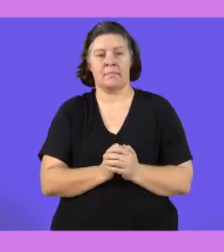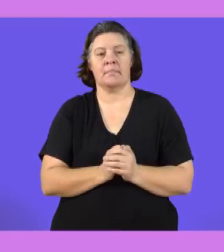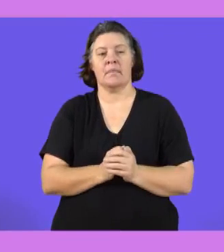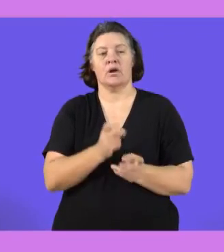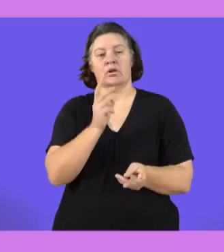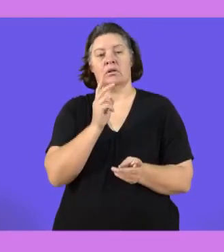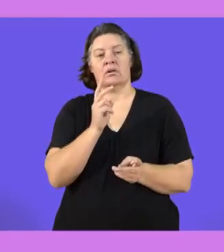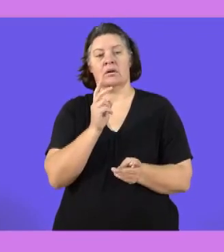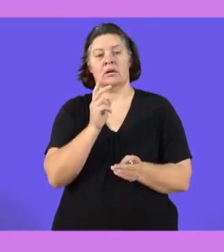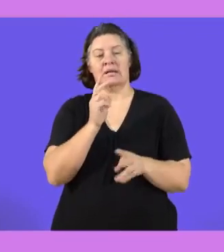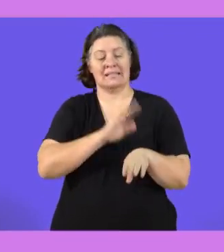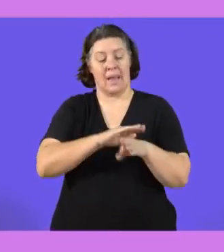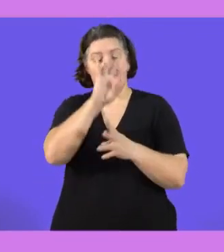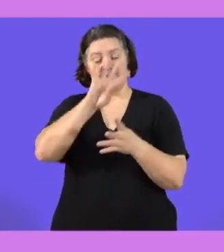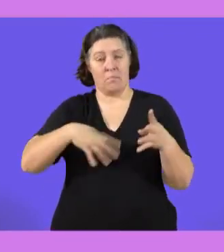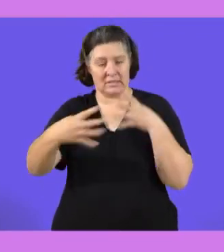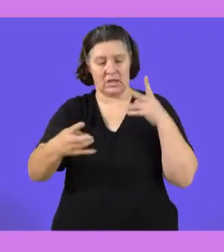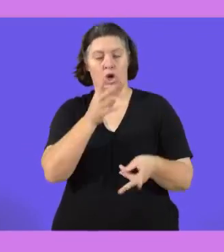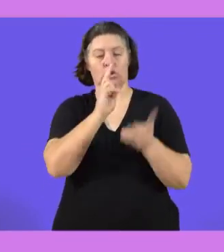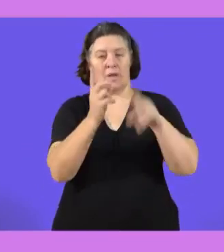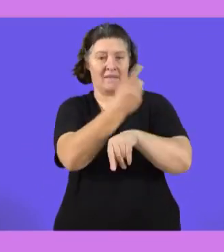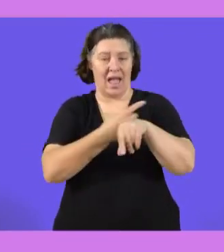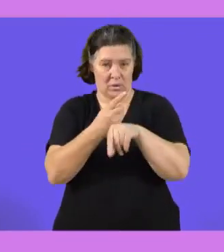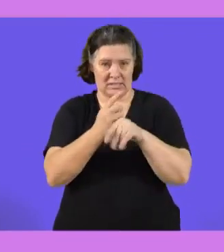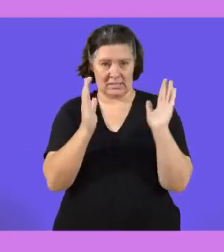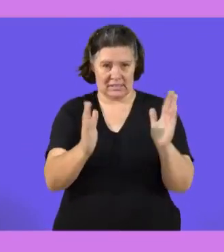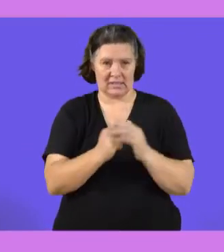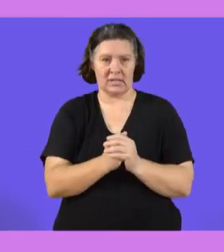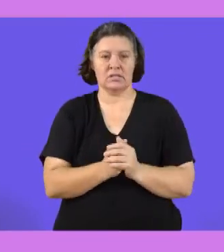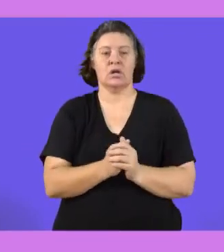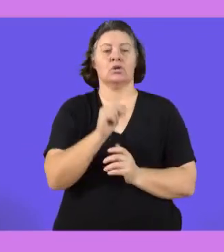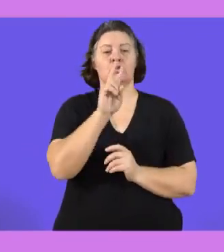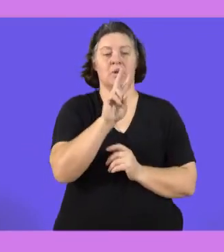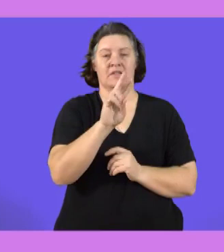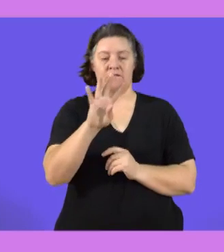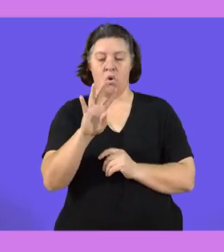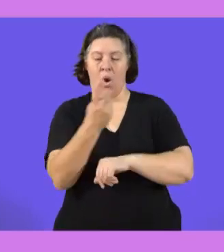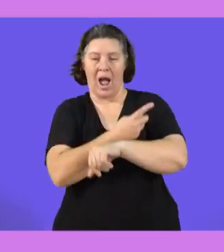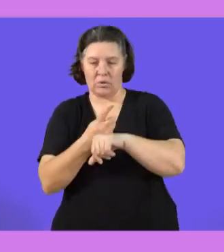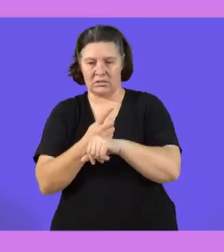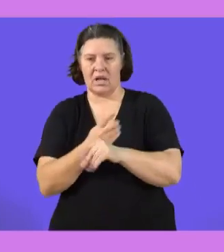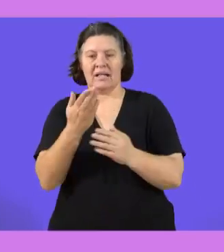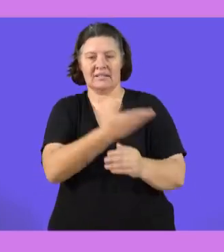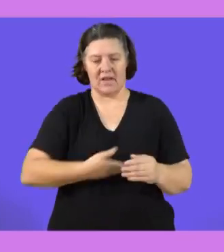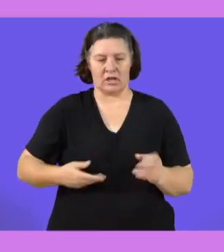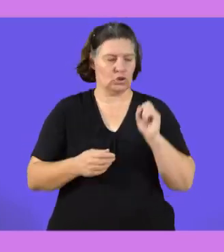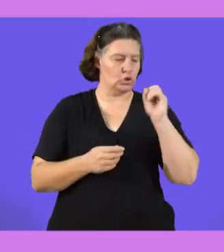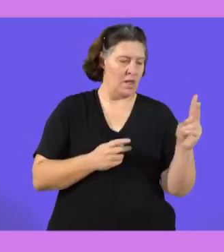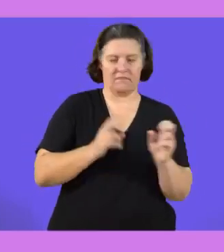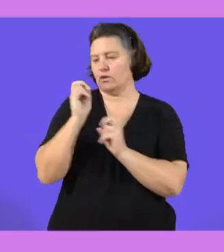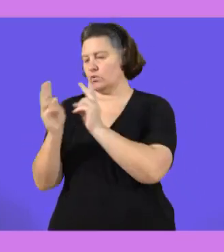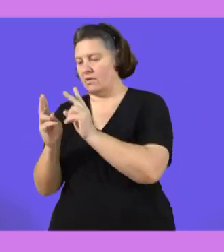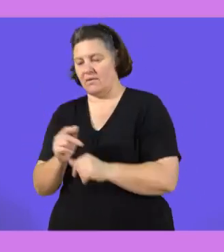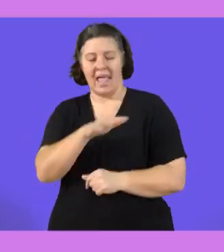also looked at the time format. Firstly, we looked at 12-hour time format. That is, the 24-hour day is divided into 12